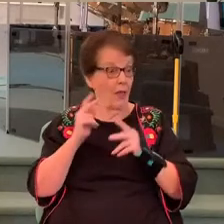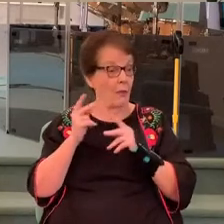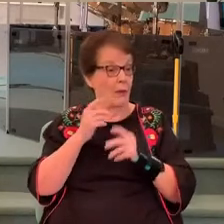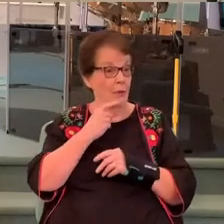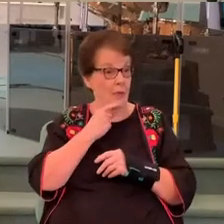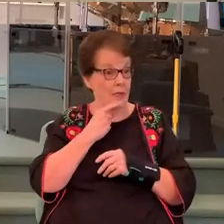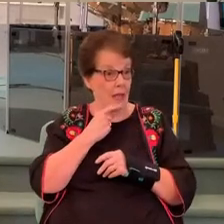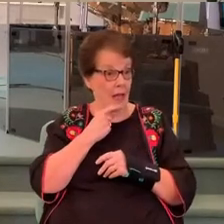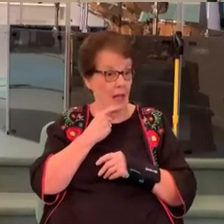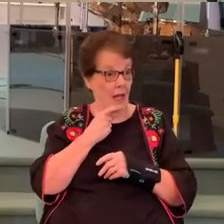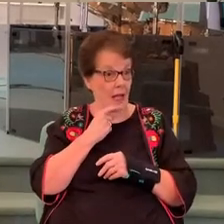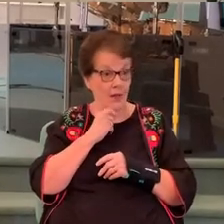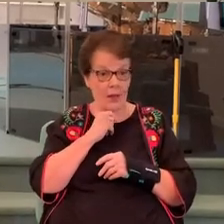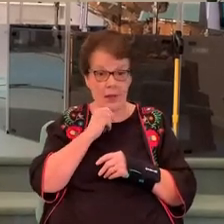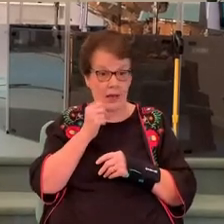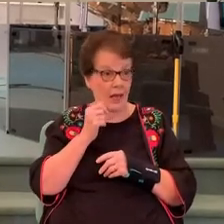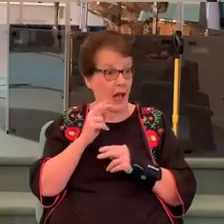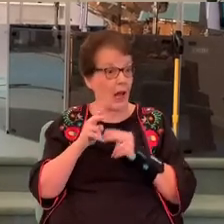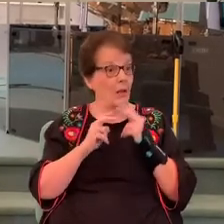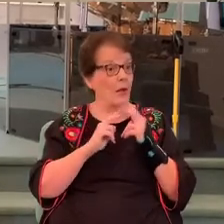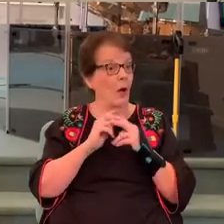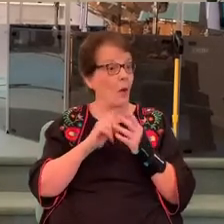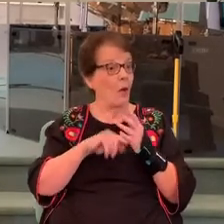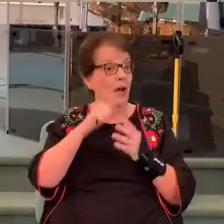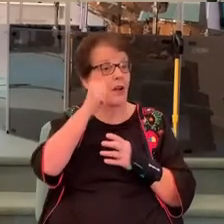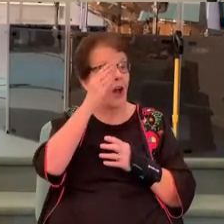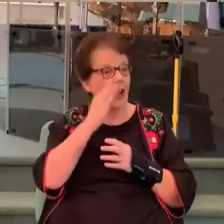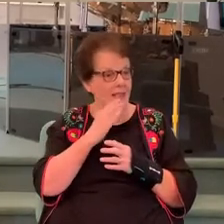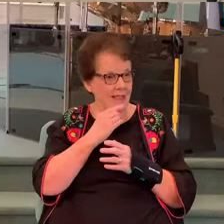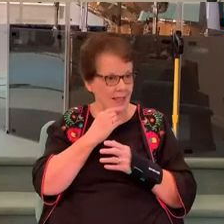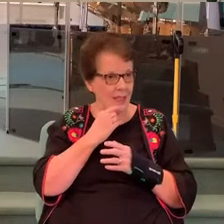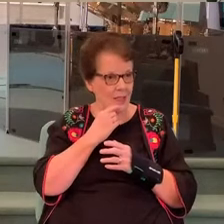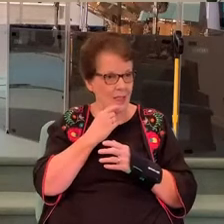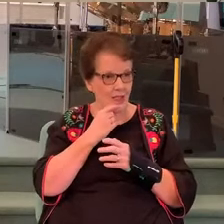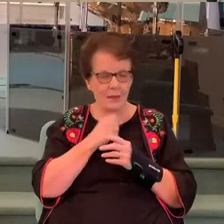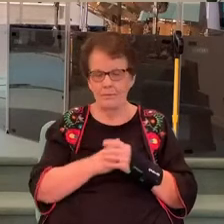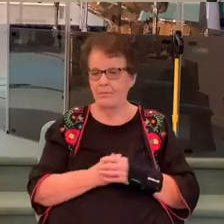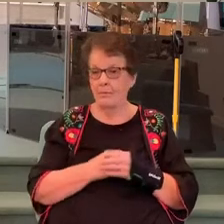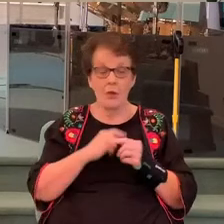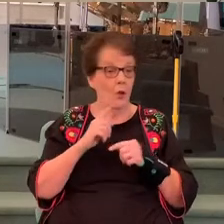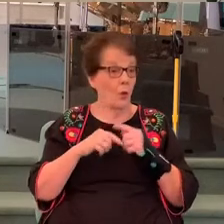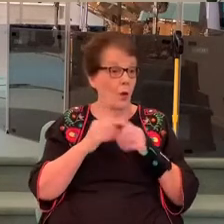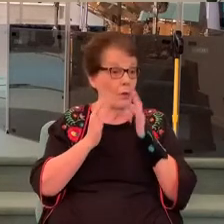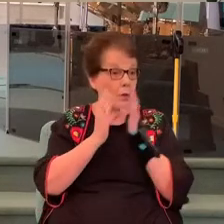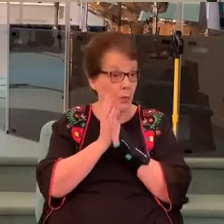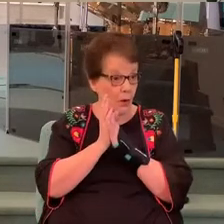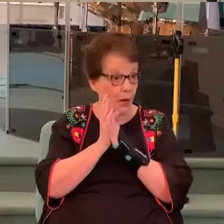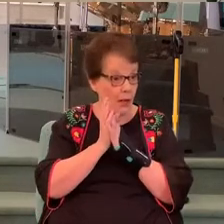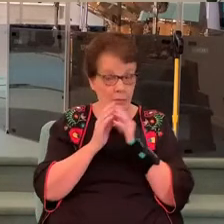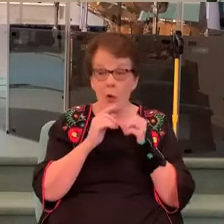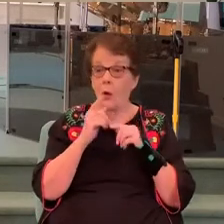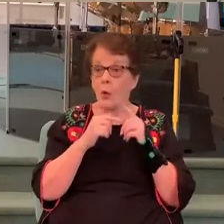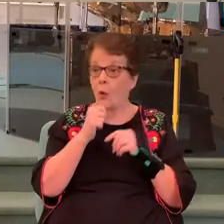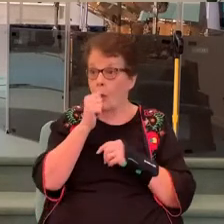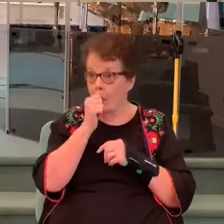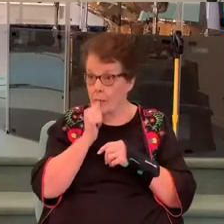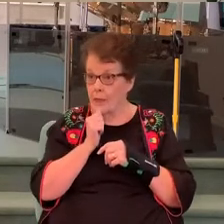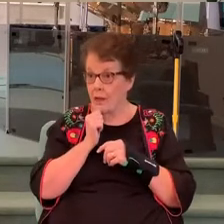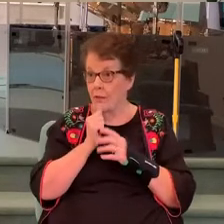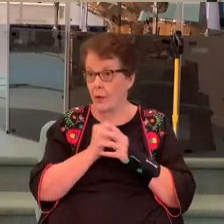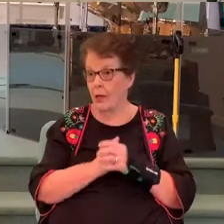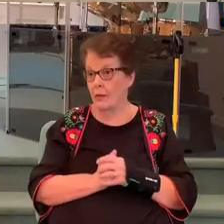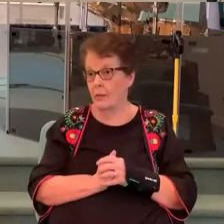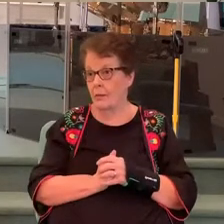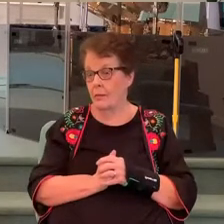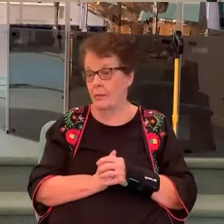counsel that God himself can provide for us. When do we pray? We pray when we're suffering.